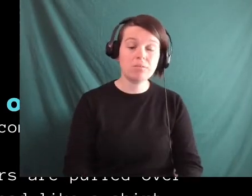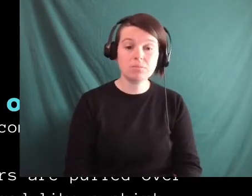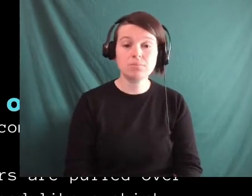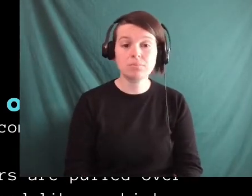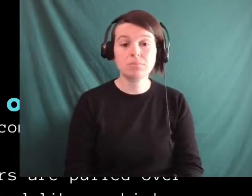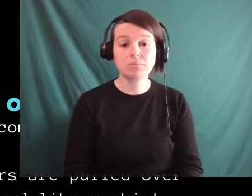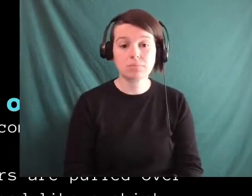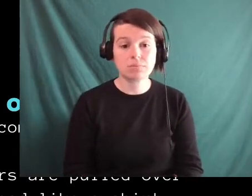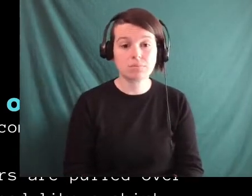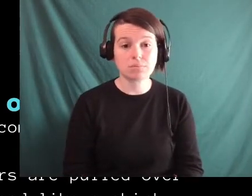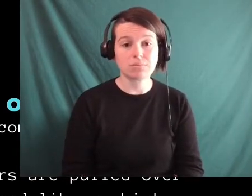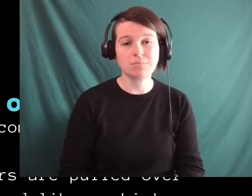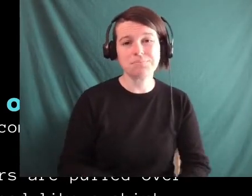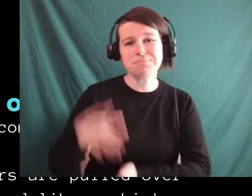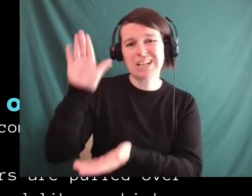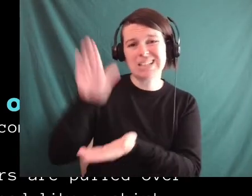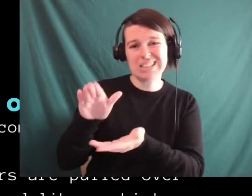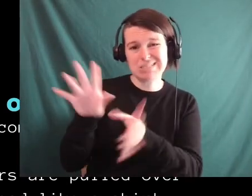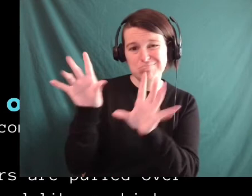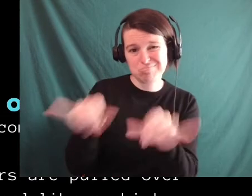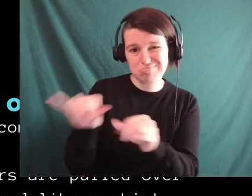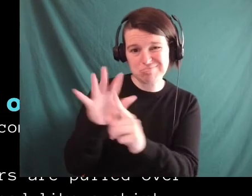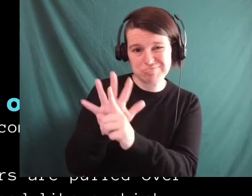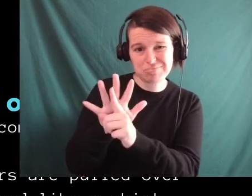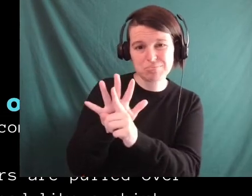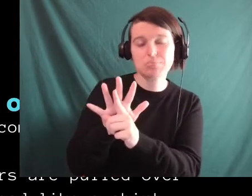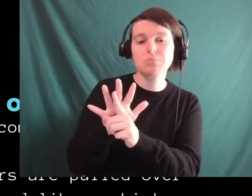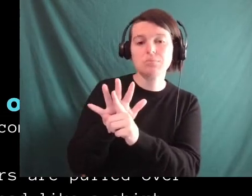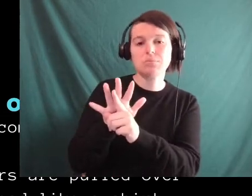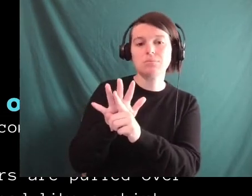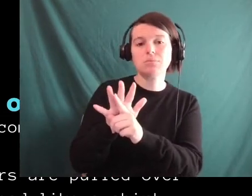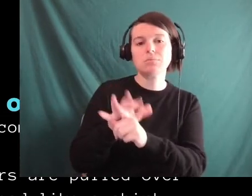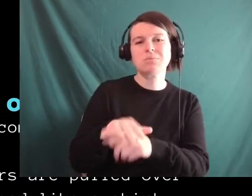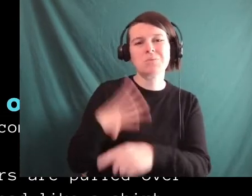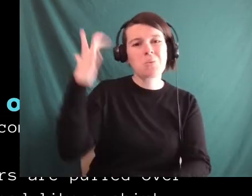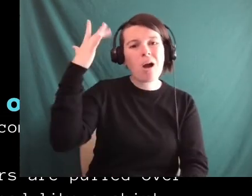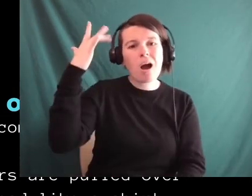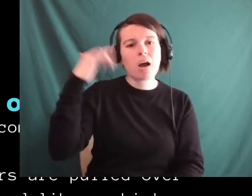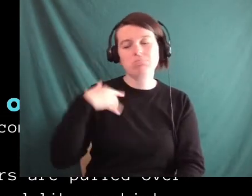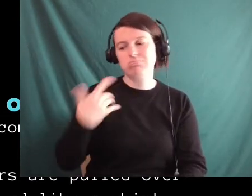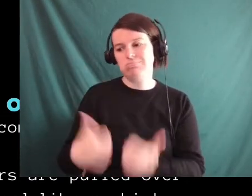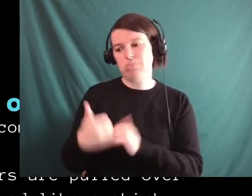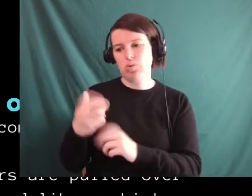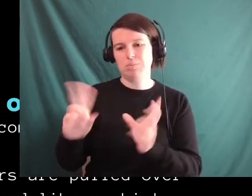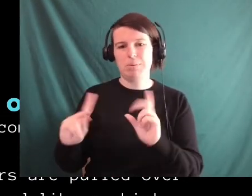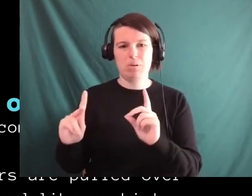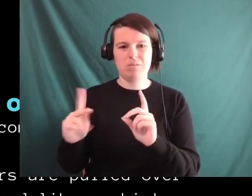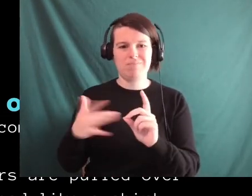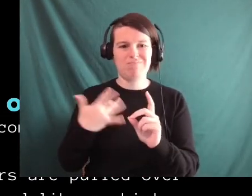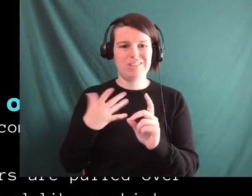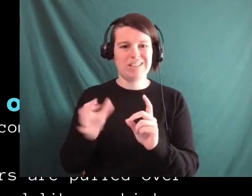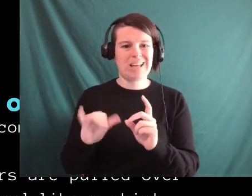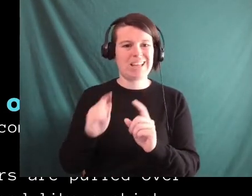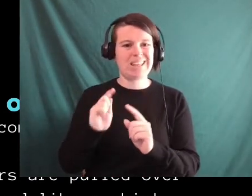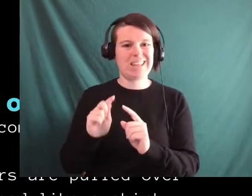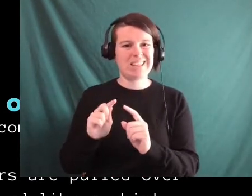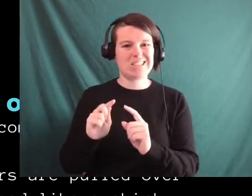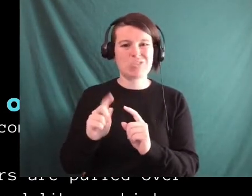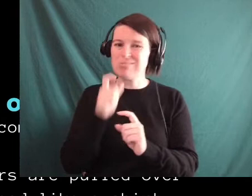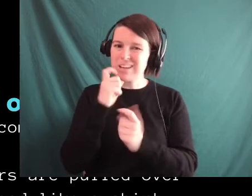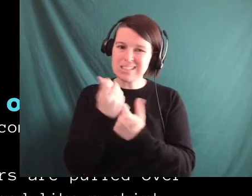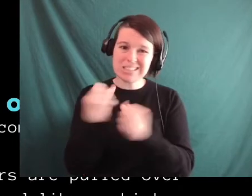are the least common, least popular type, and that's because most folks think these types of binders are